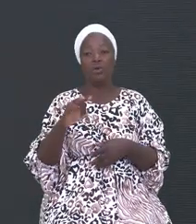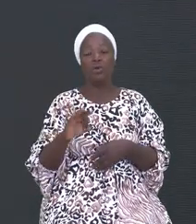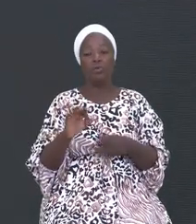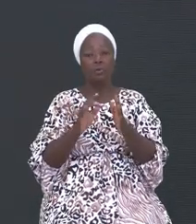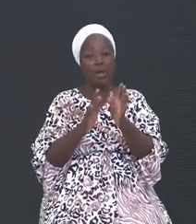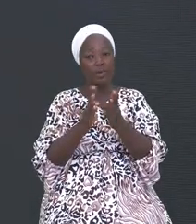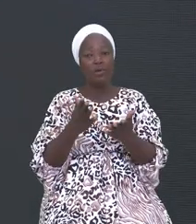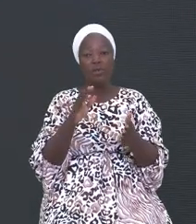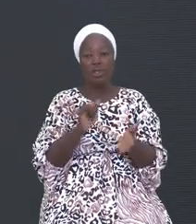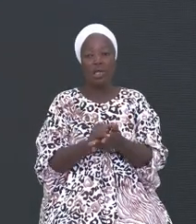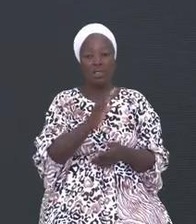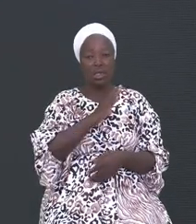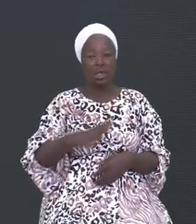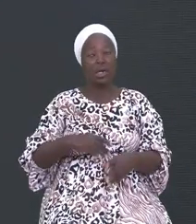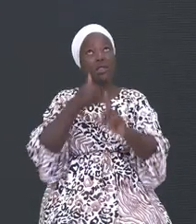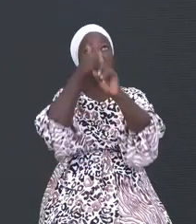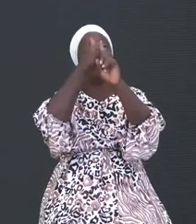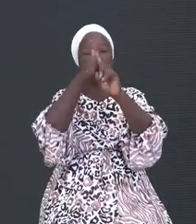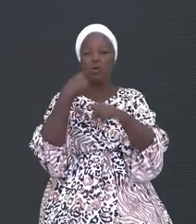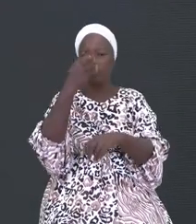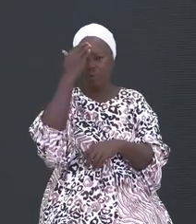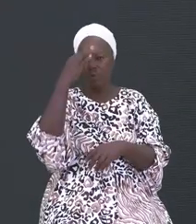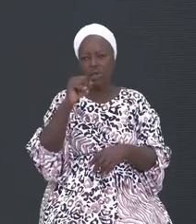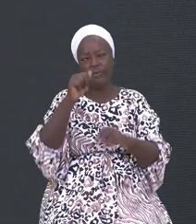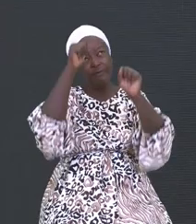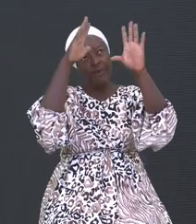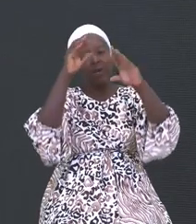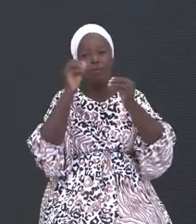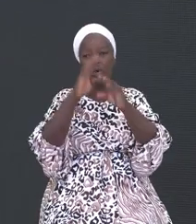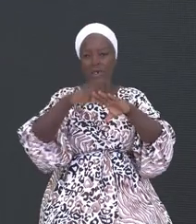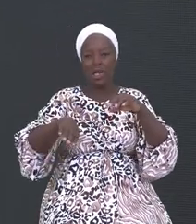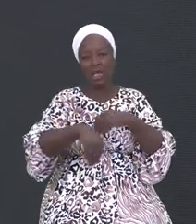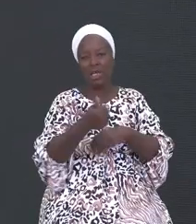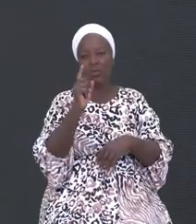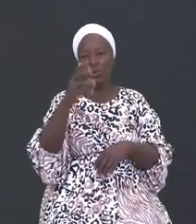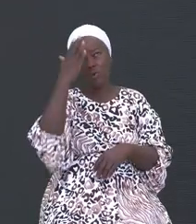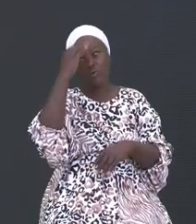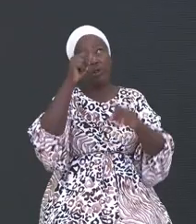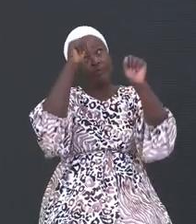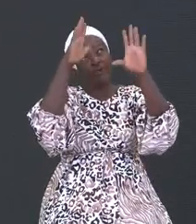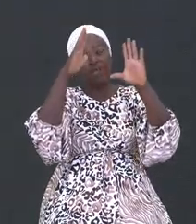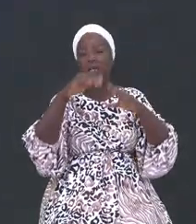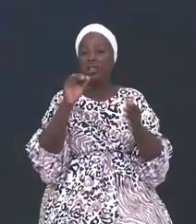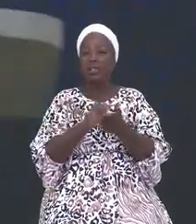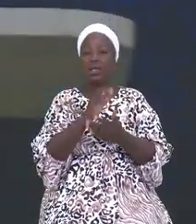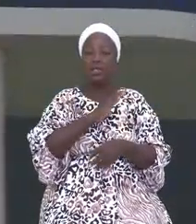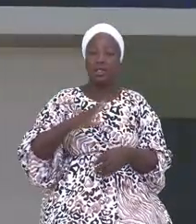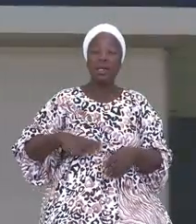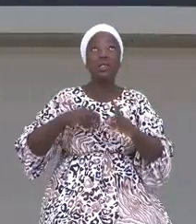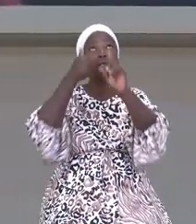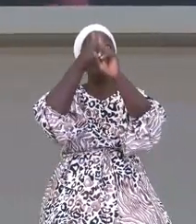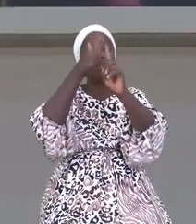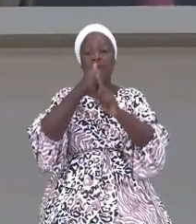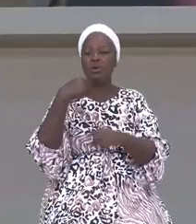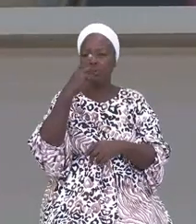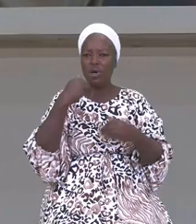That Christ himself, who knows the Father more than anyone knows the Father, that Christ himself,